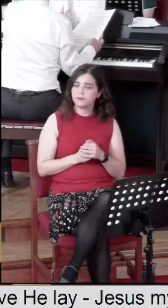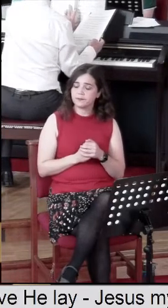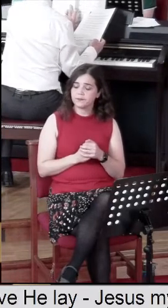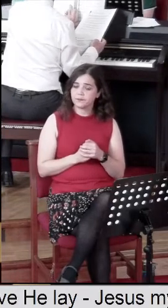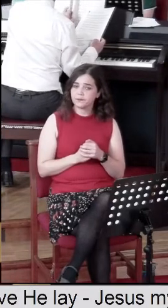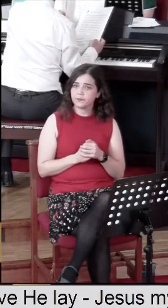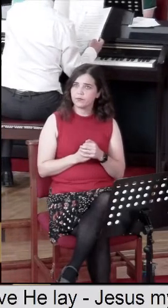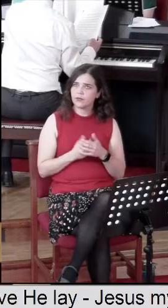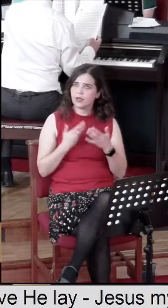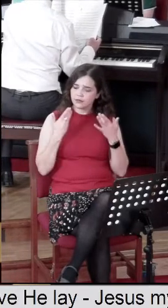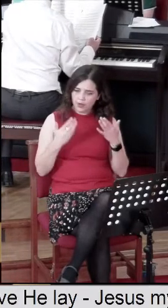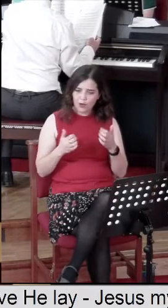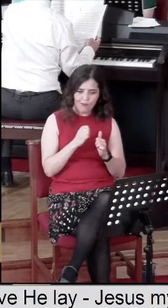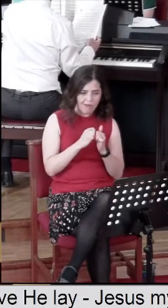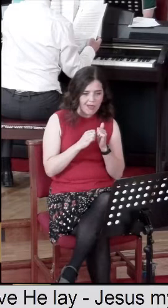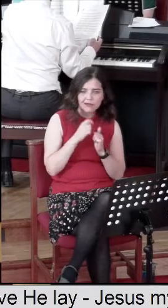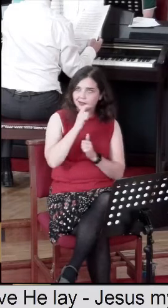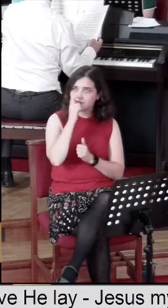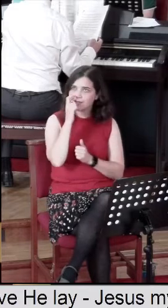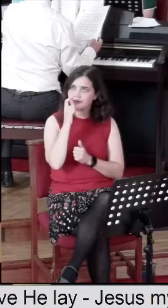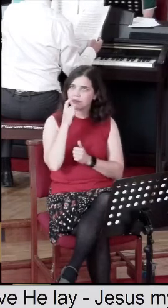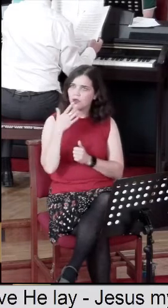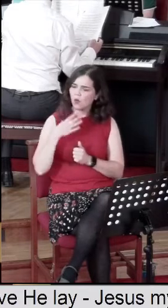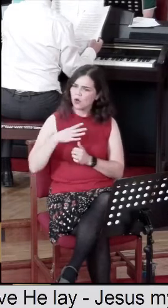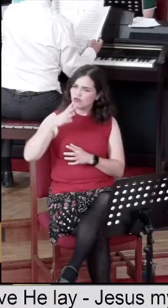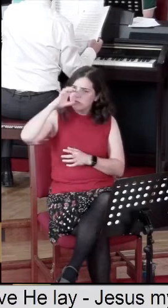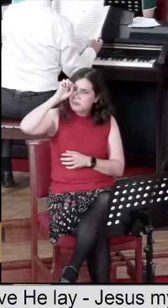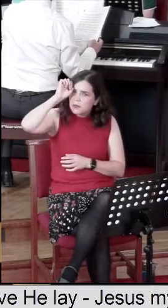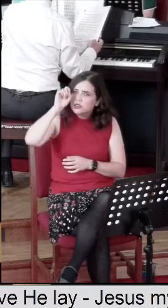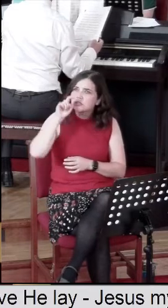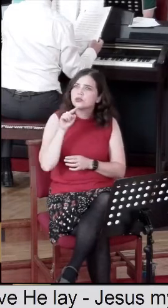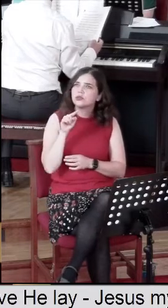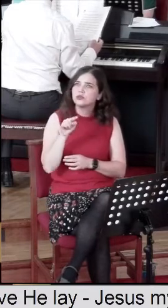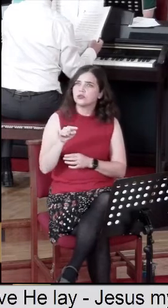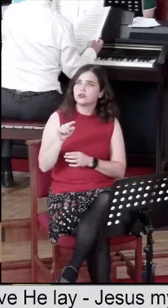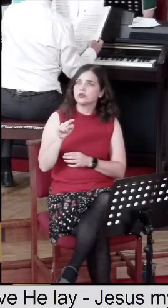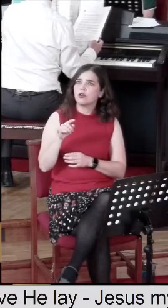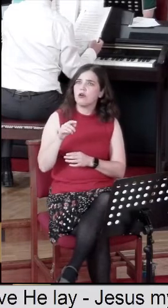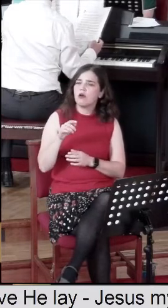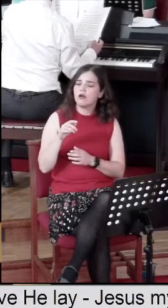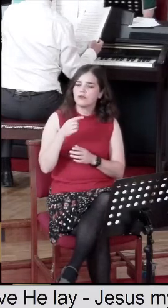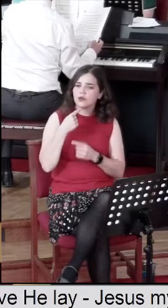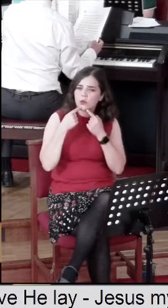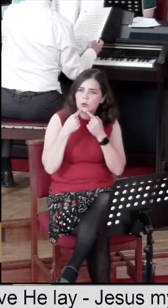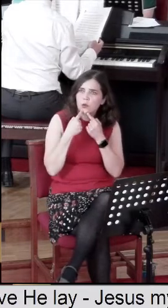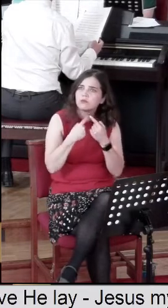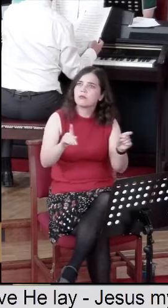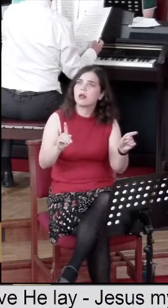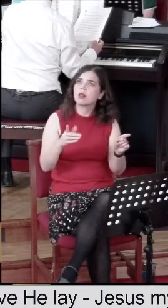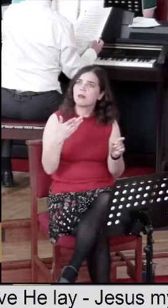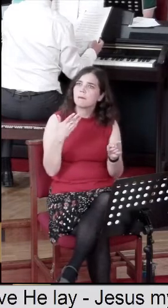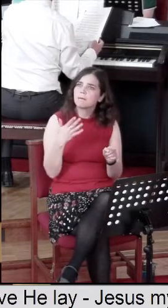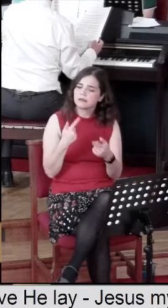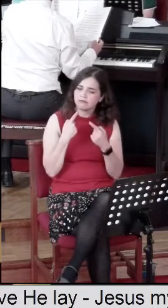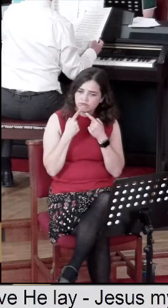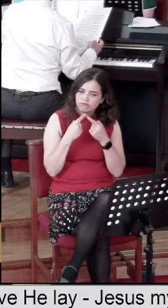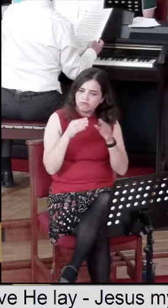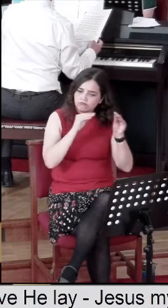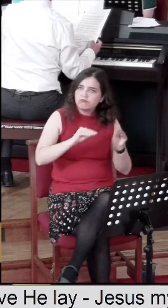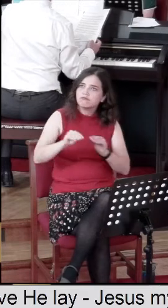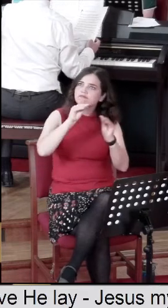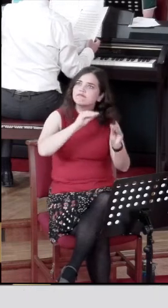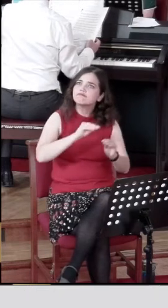Now, brothers and sisters, I want to remind you of the gospel I preached to you, which you